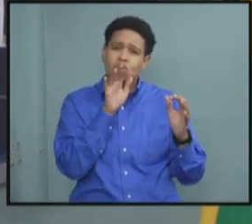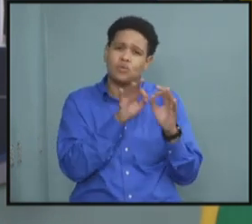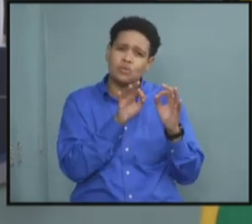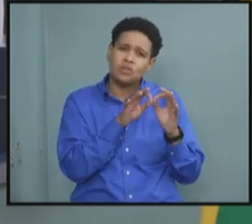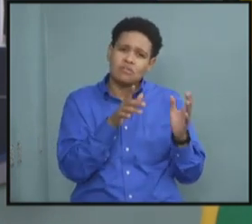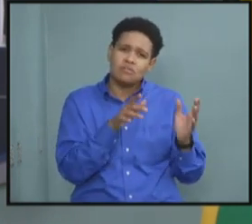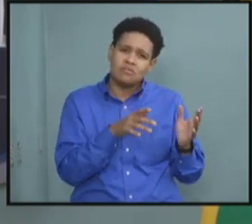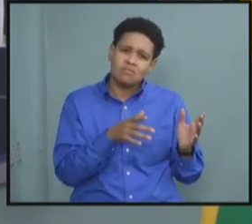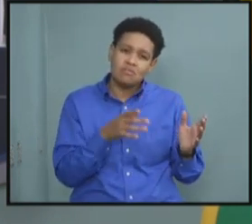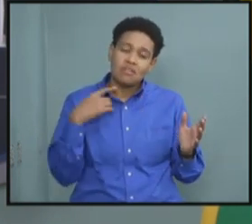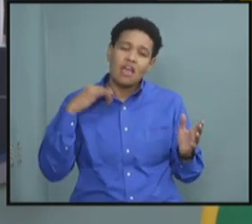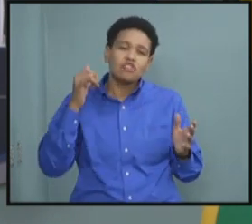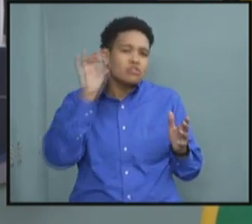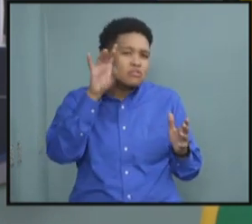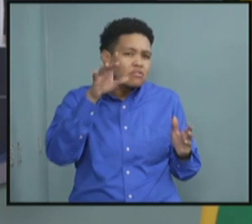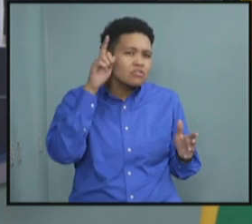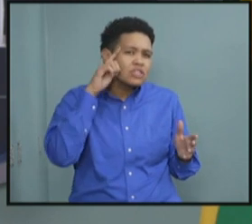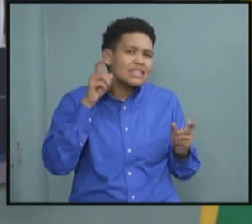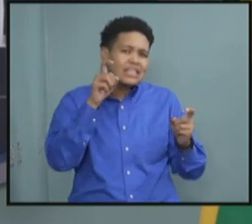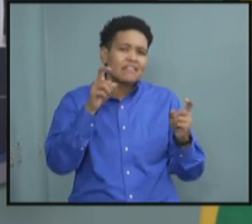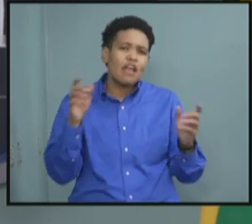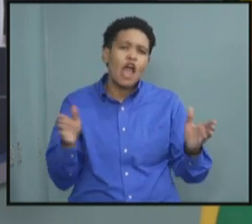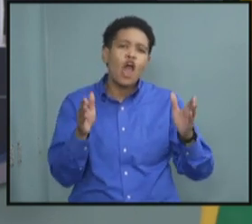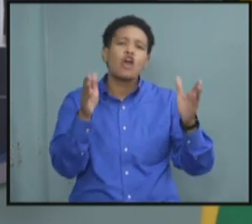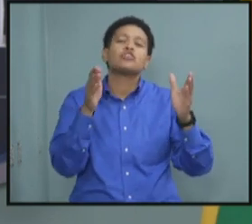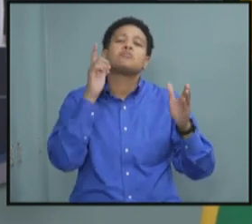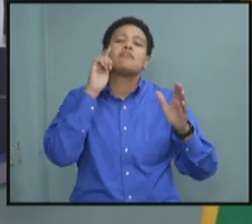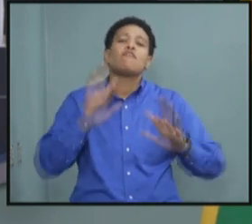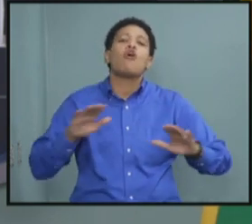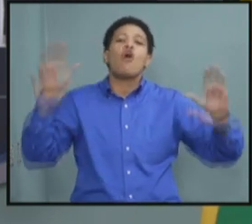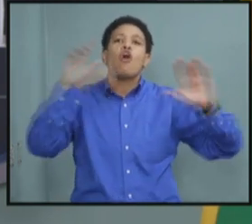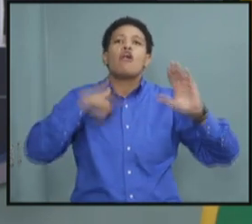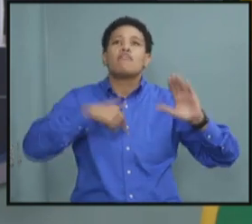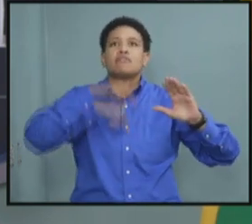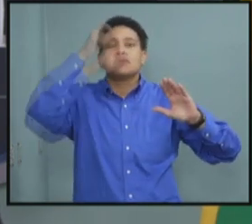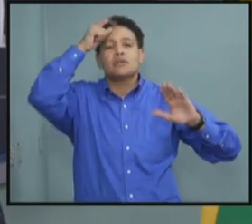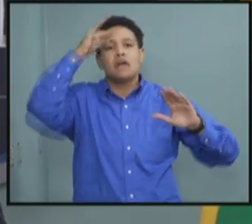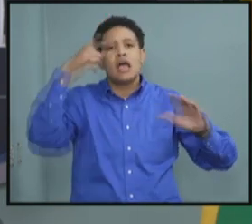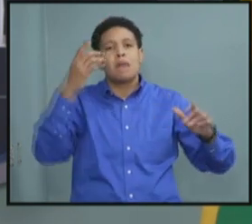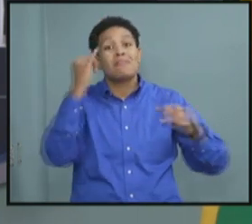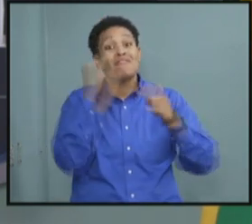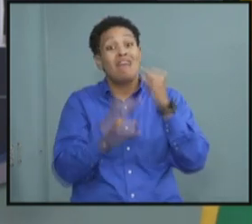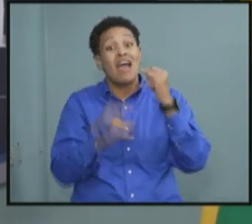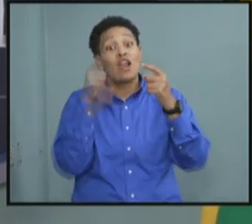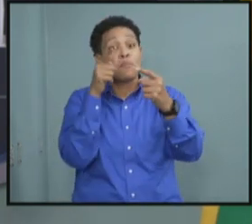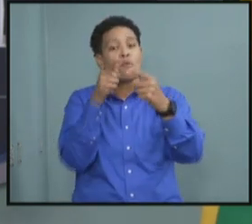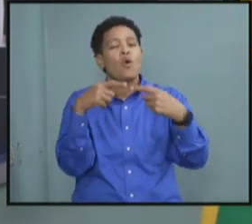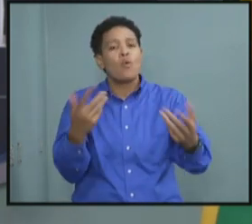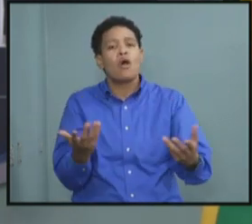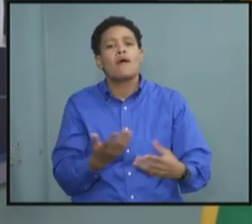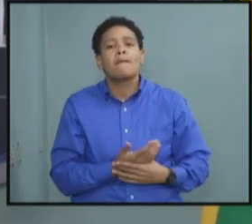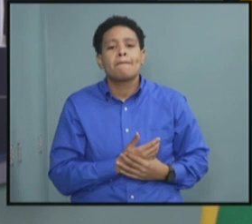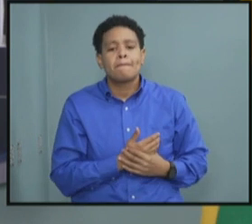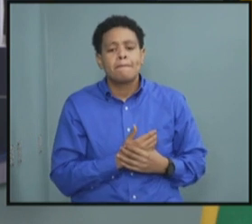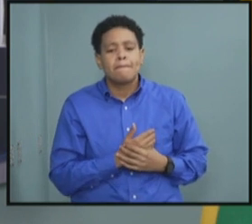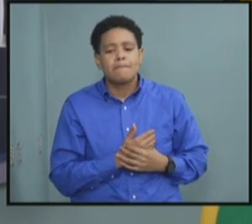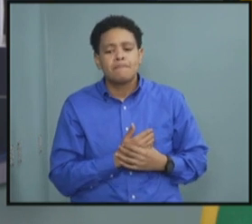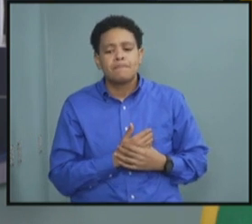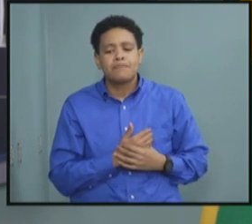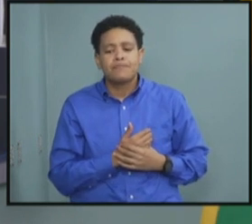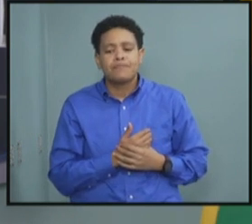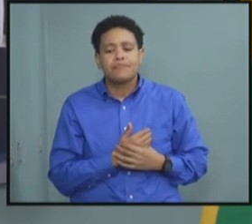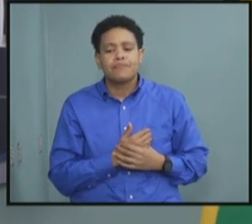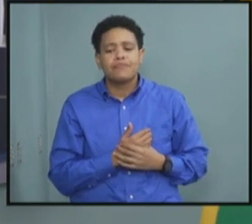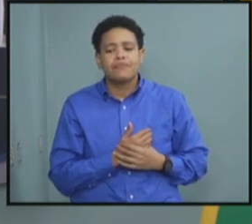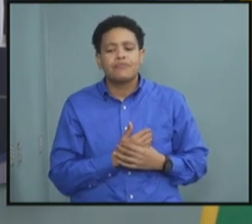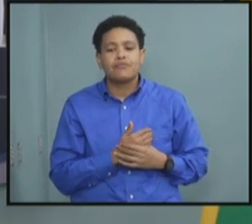I mention it just to provide encouragement for all of us. The final point I wanted to raise is, as it relates, Prime Minister, to